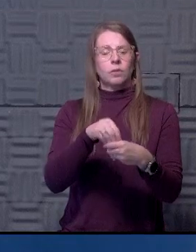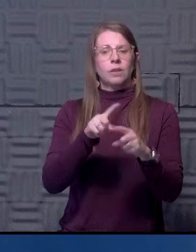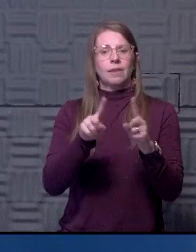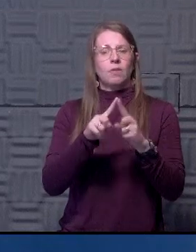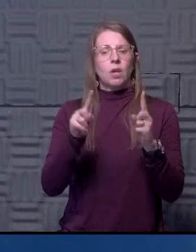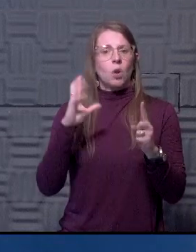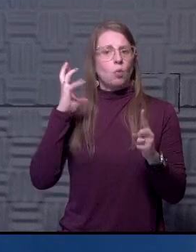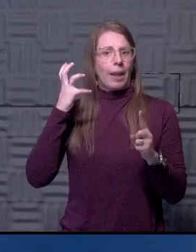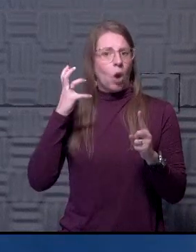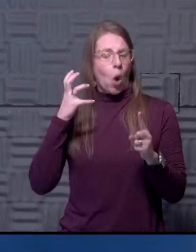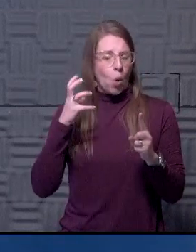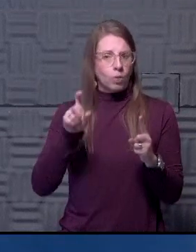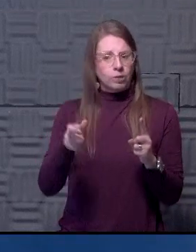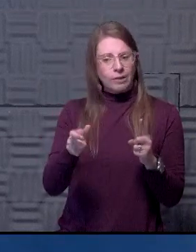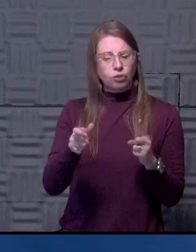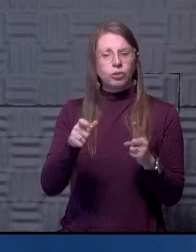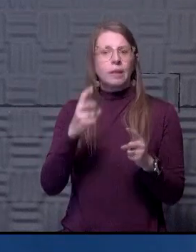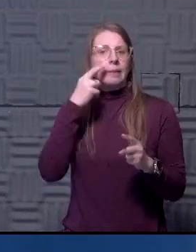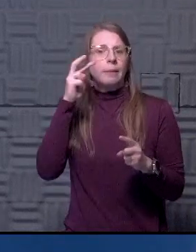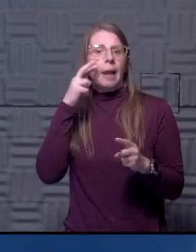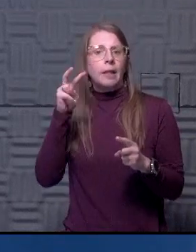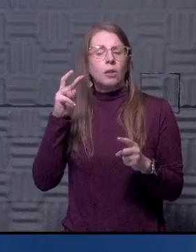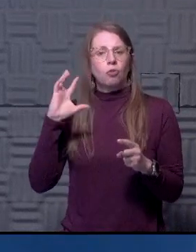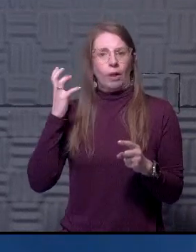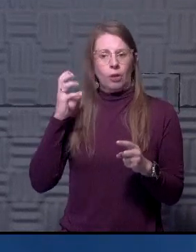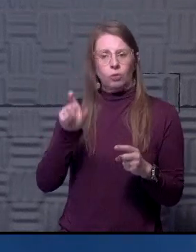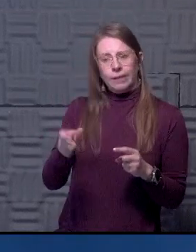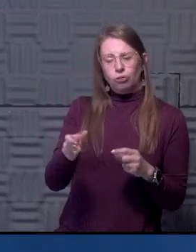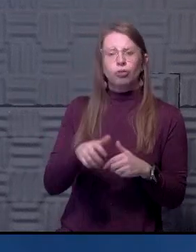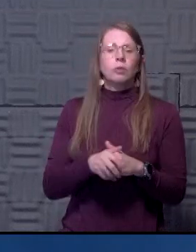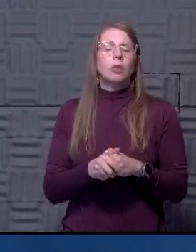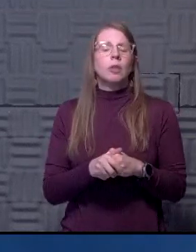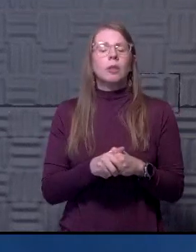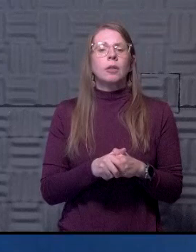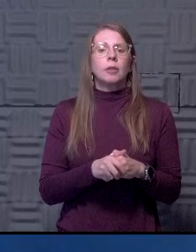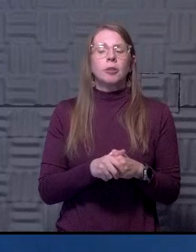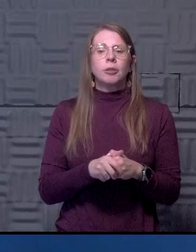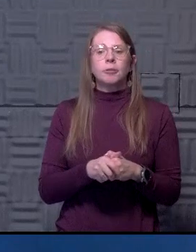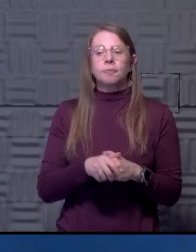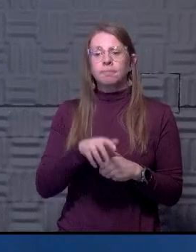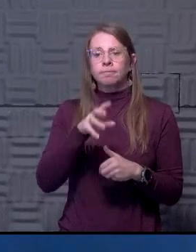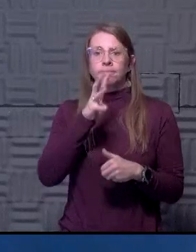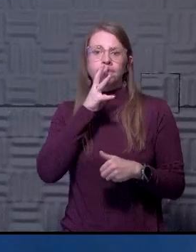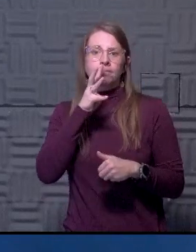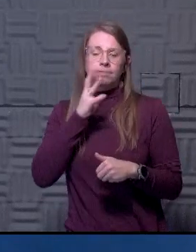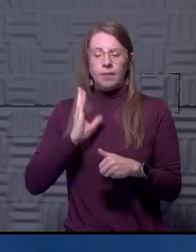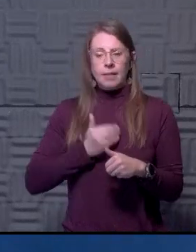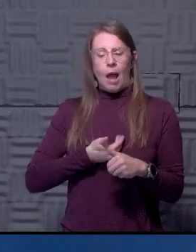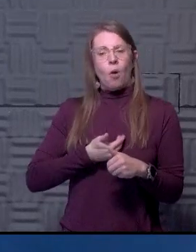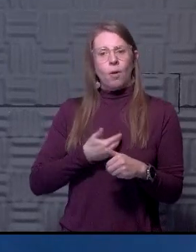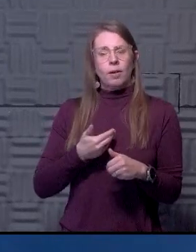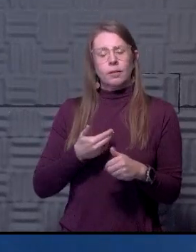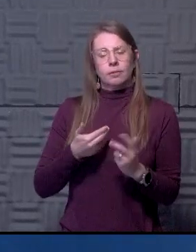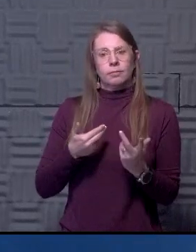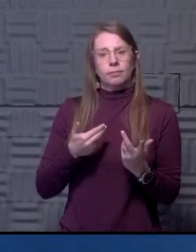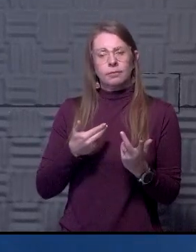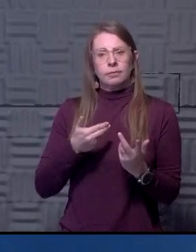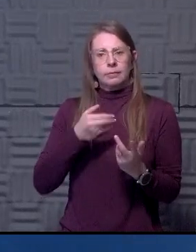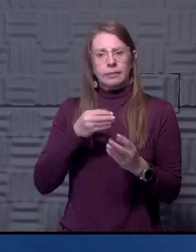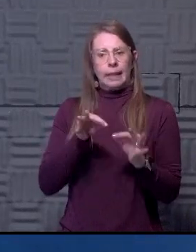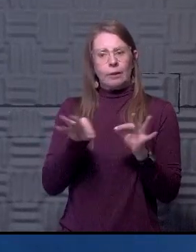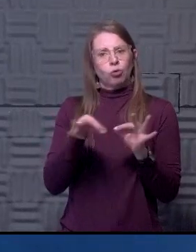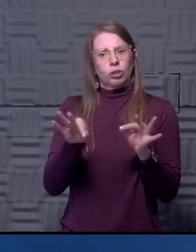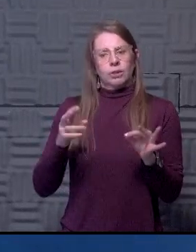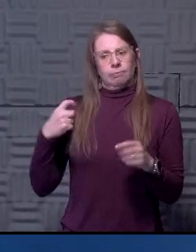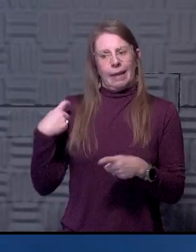radio stations, Hispanic radio stations, talking in our language, in Spanish, and communicating that